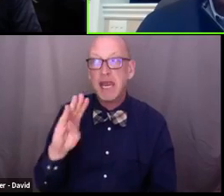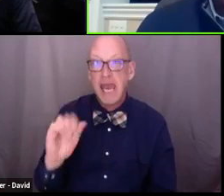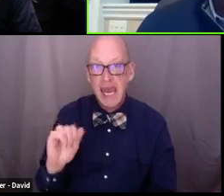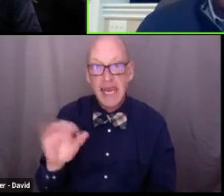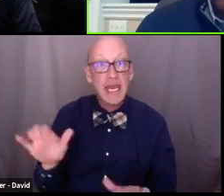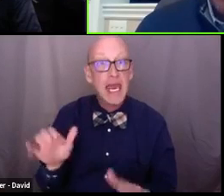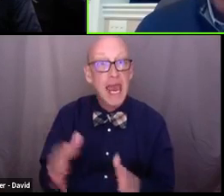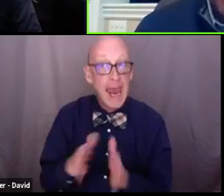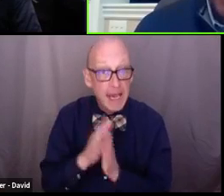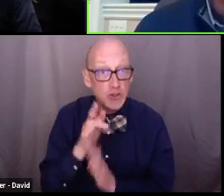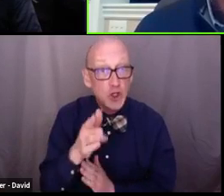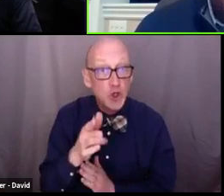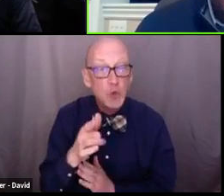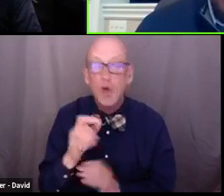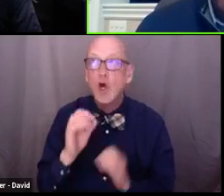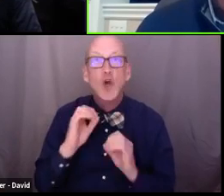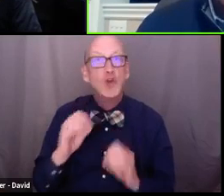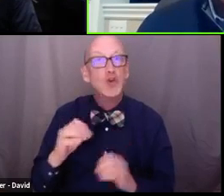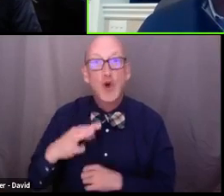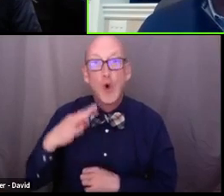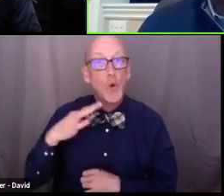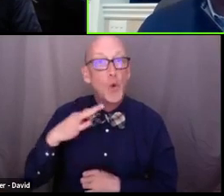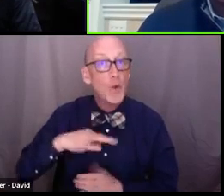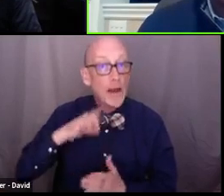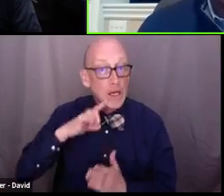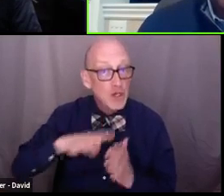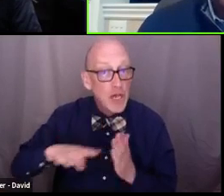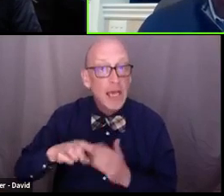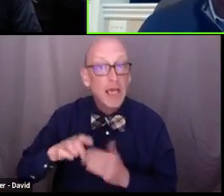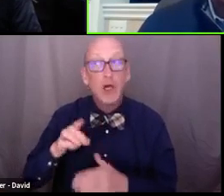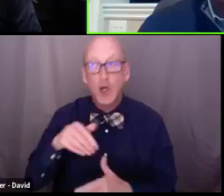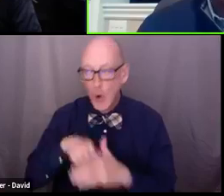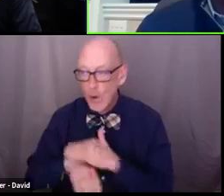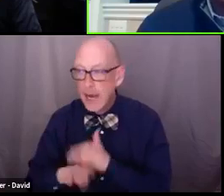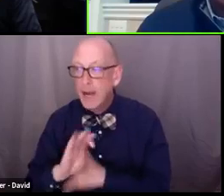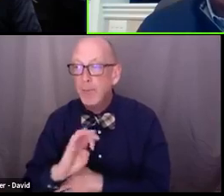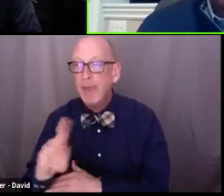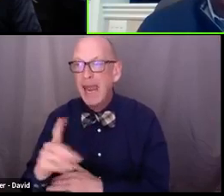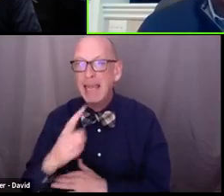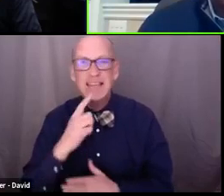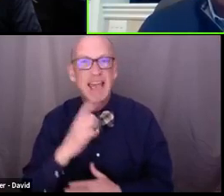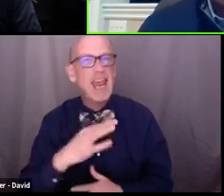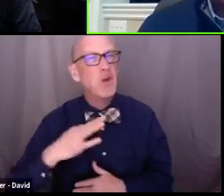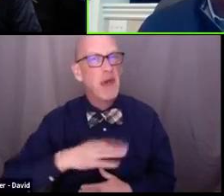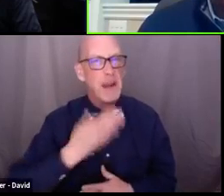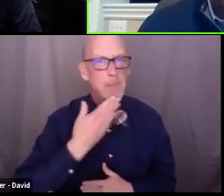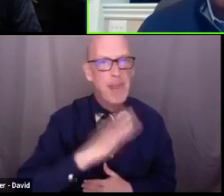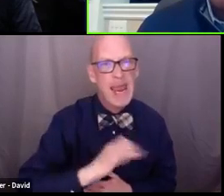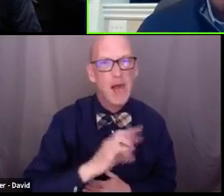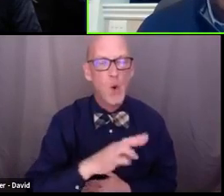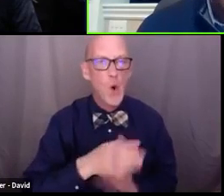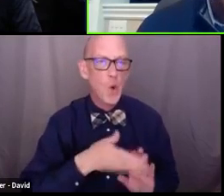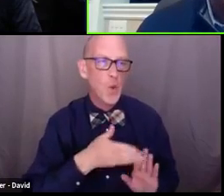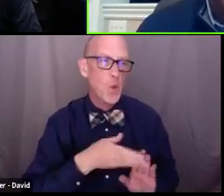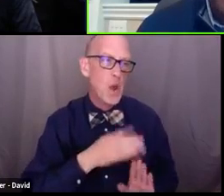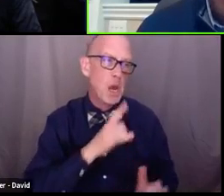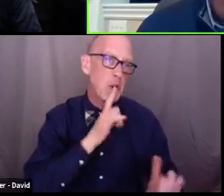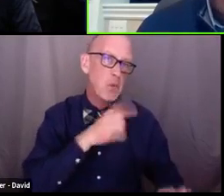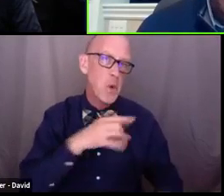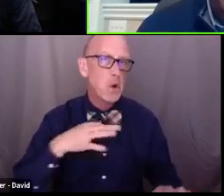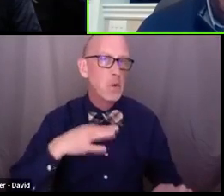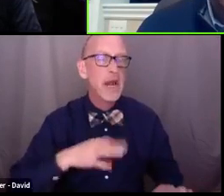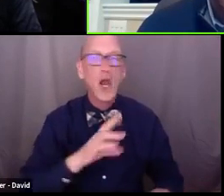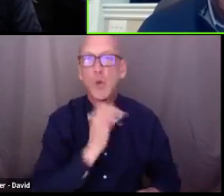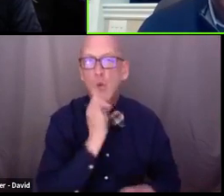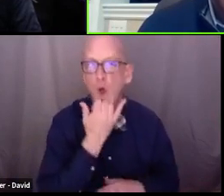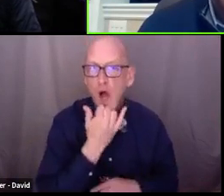do, there isn't a credit check. So if you go to a bank and they say your credit's bad or you need to run a credit report, they're wrong, go to another